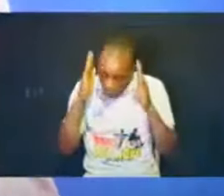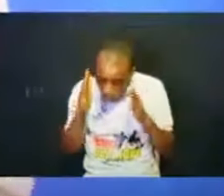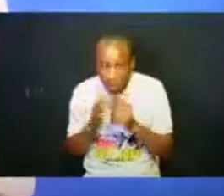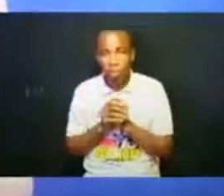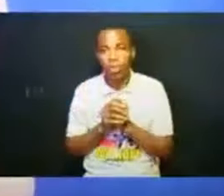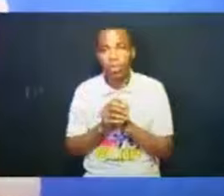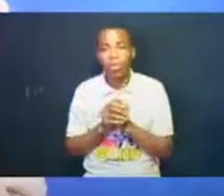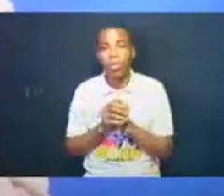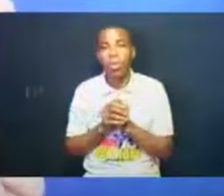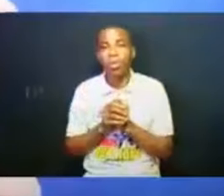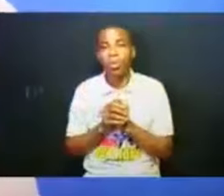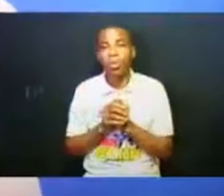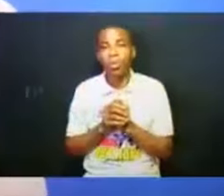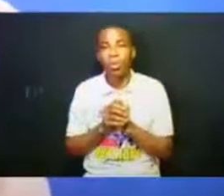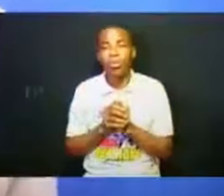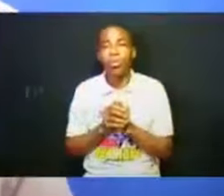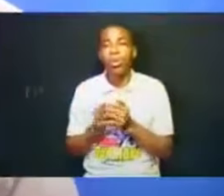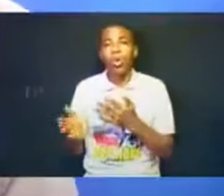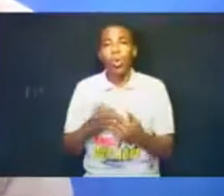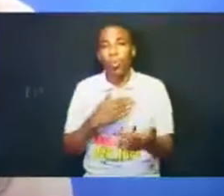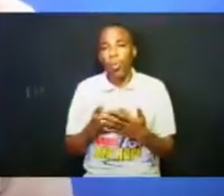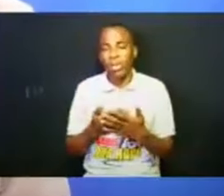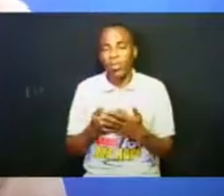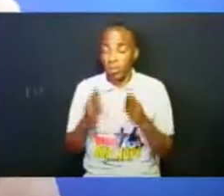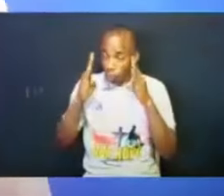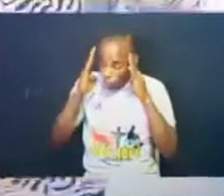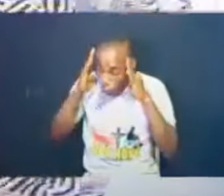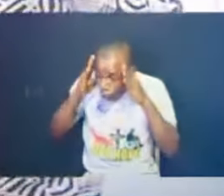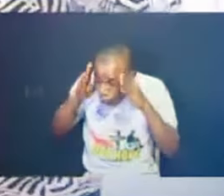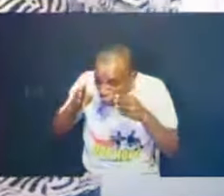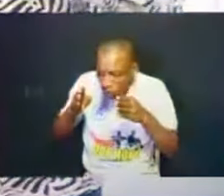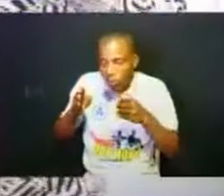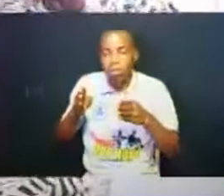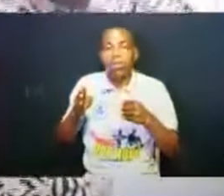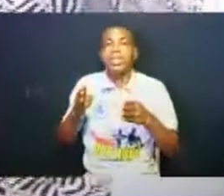What will fill our heart is what we focus on.